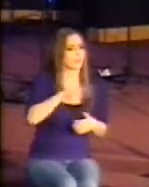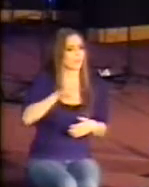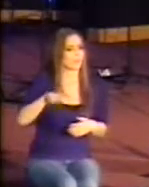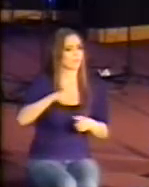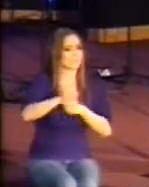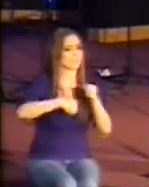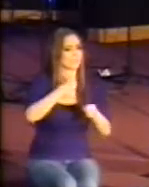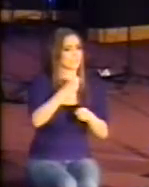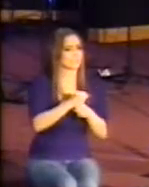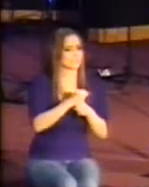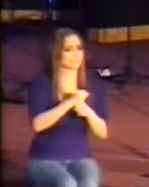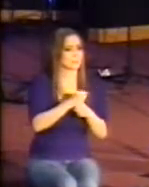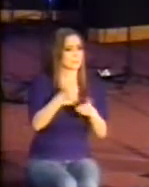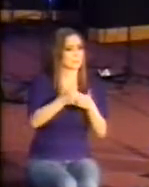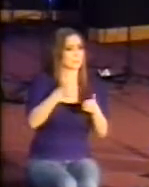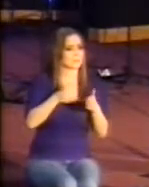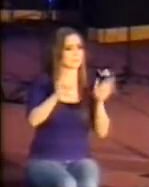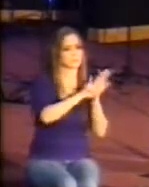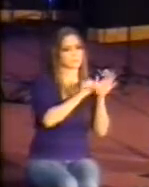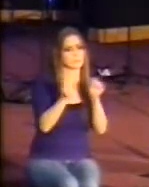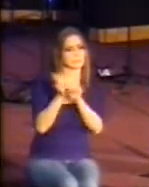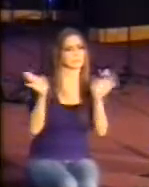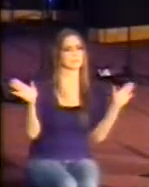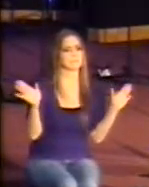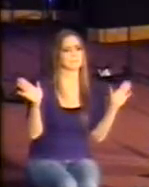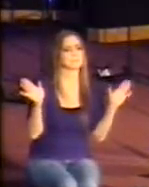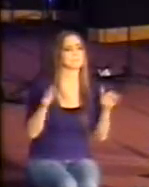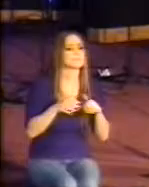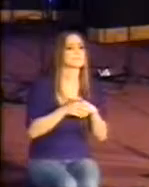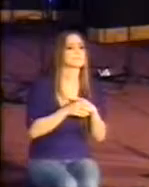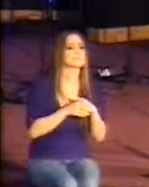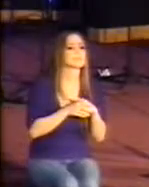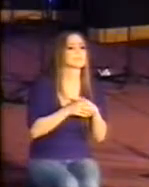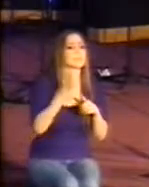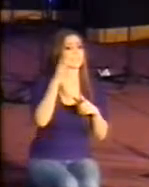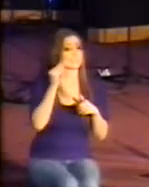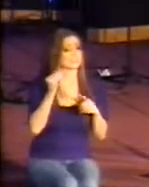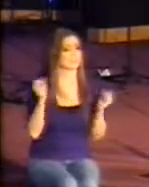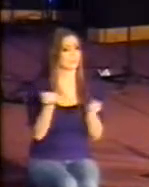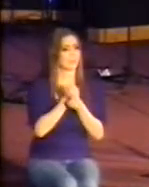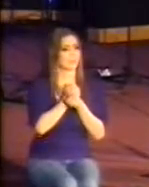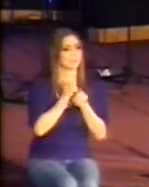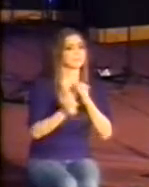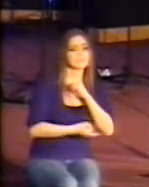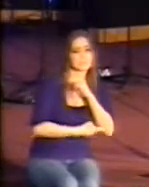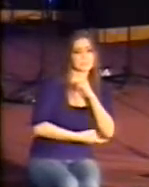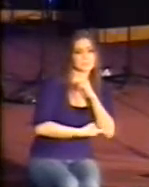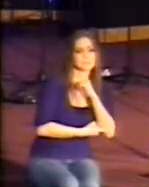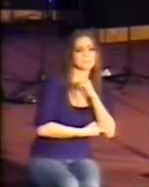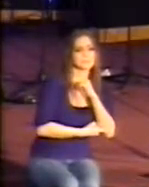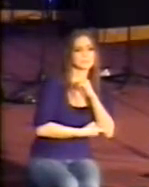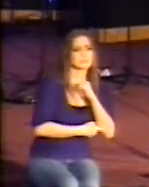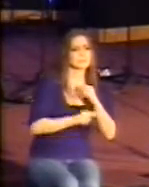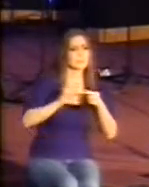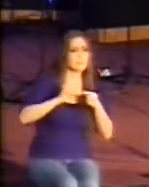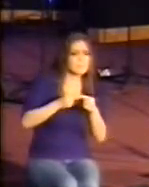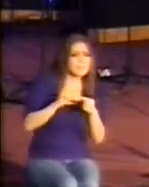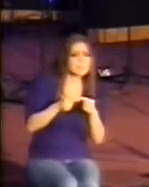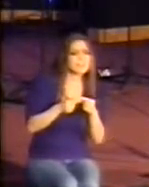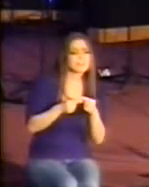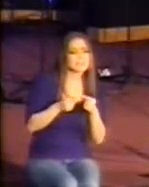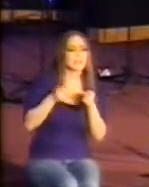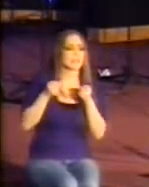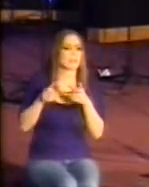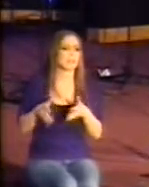years before his crucifixion. He experienced love and temptation, pain and